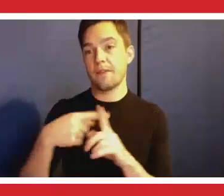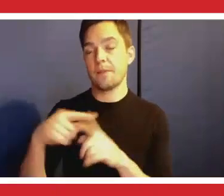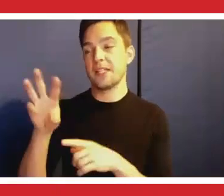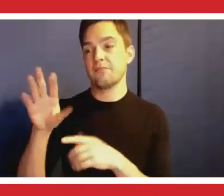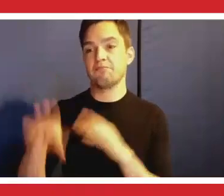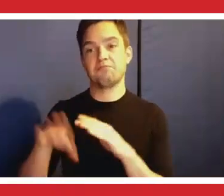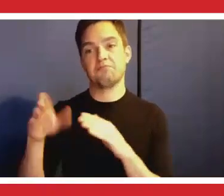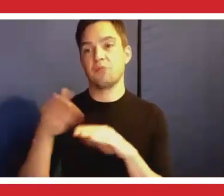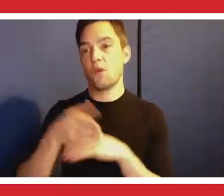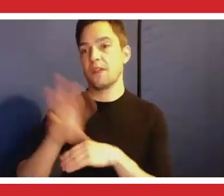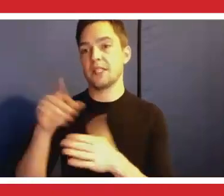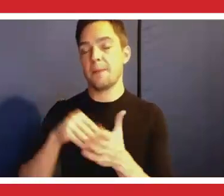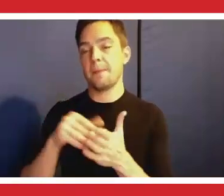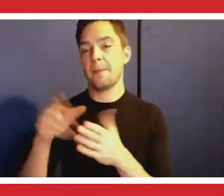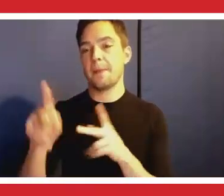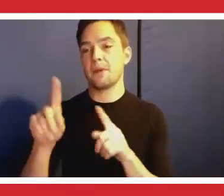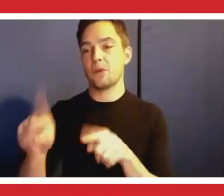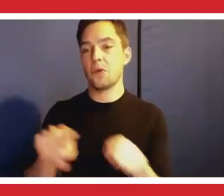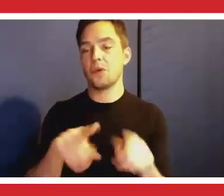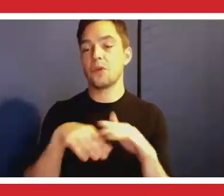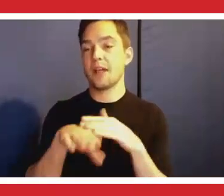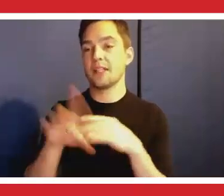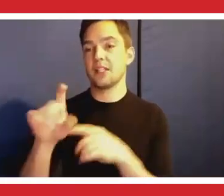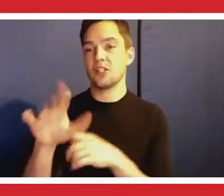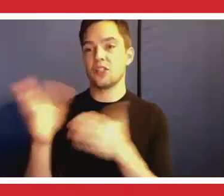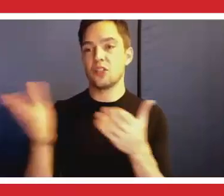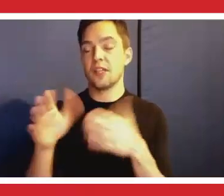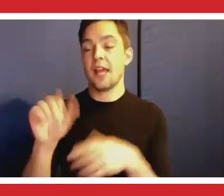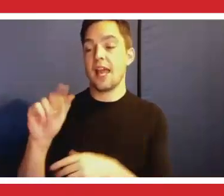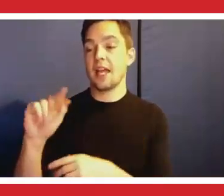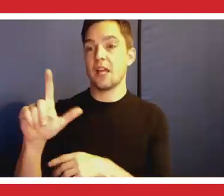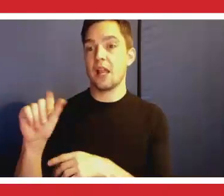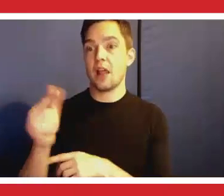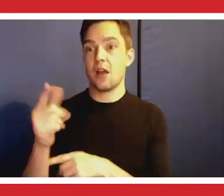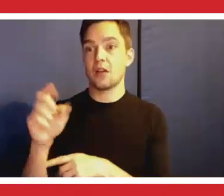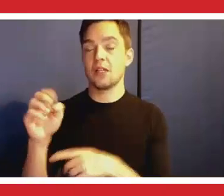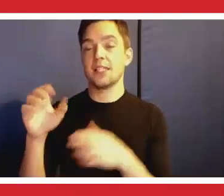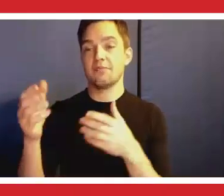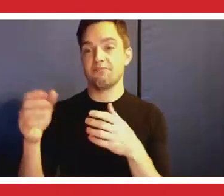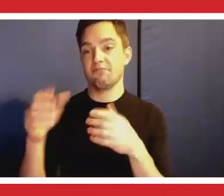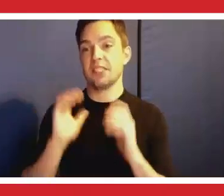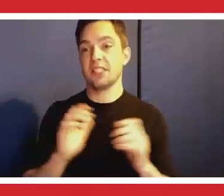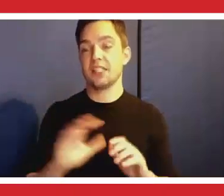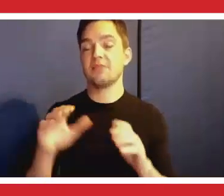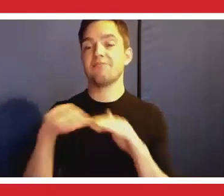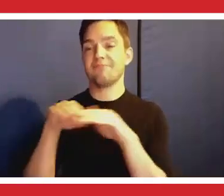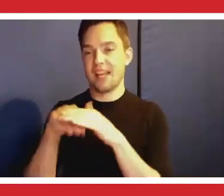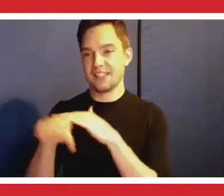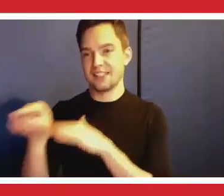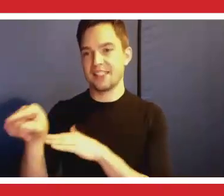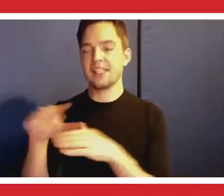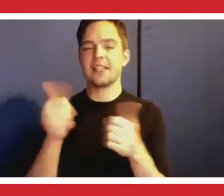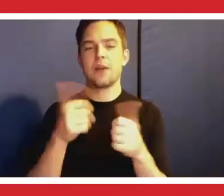to these centers to access digital services. So analog citizens accessing digital services. That's how we actually tried to bridge digital